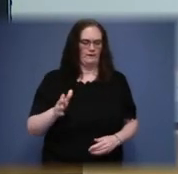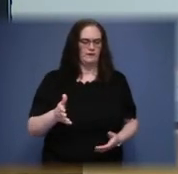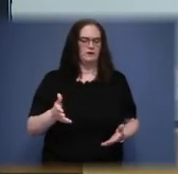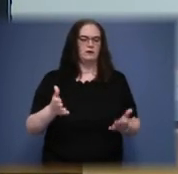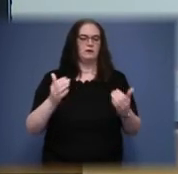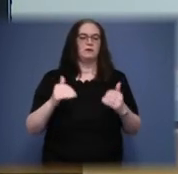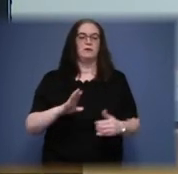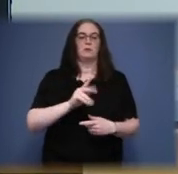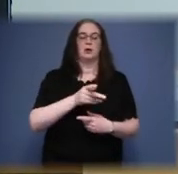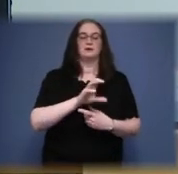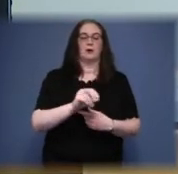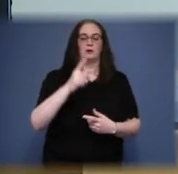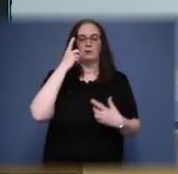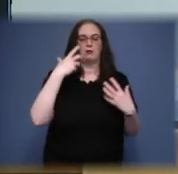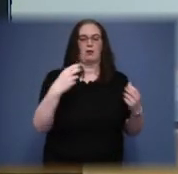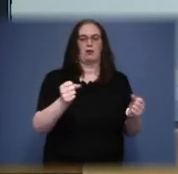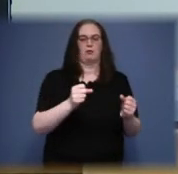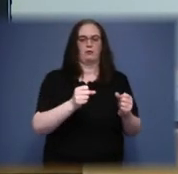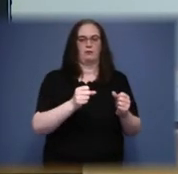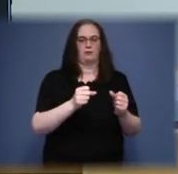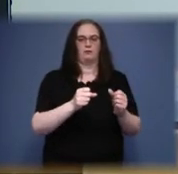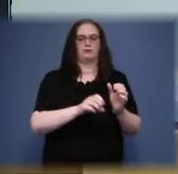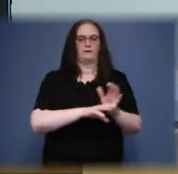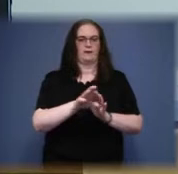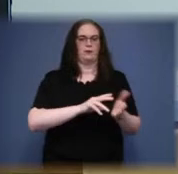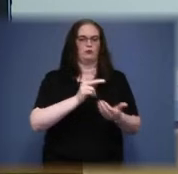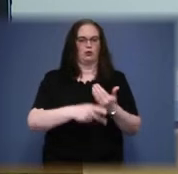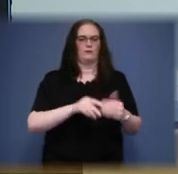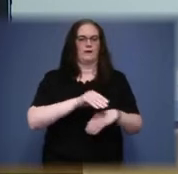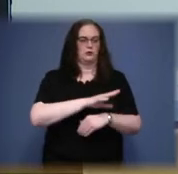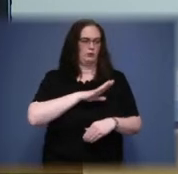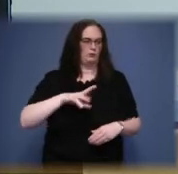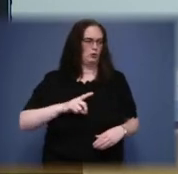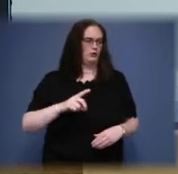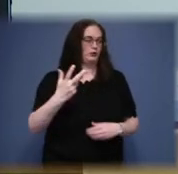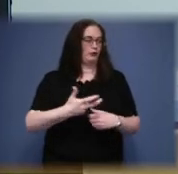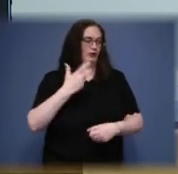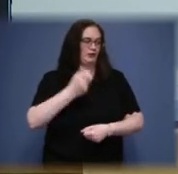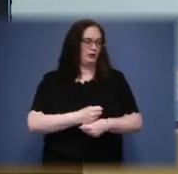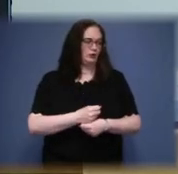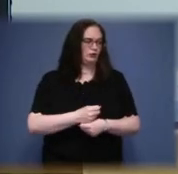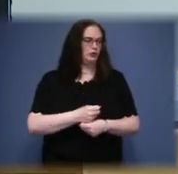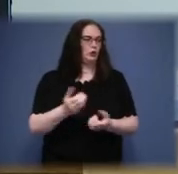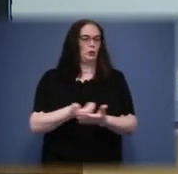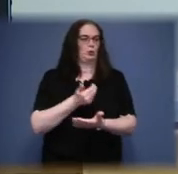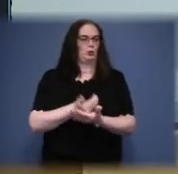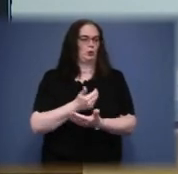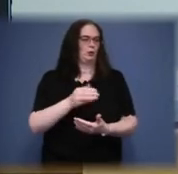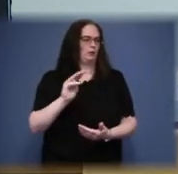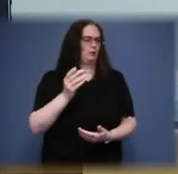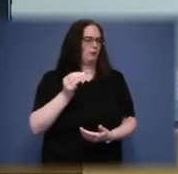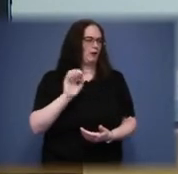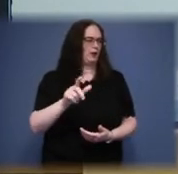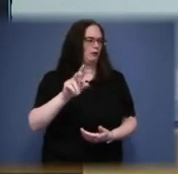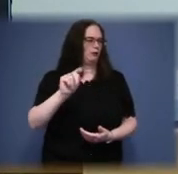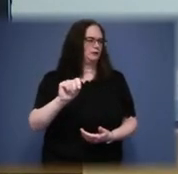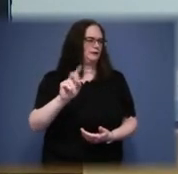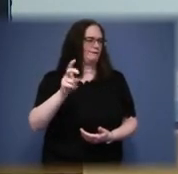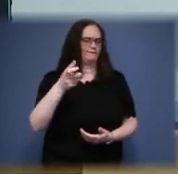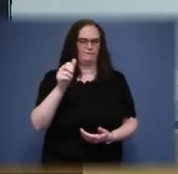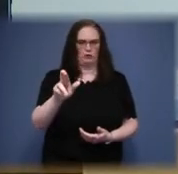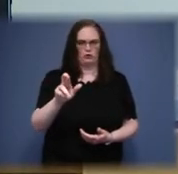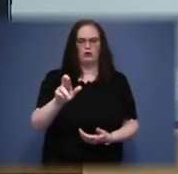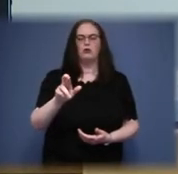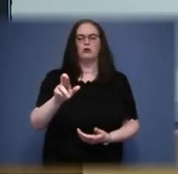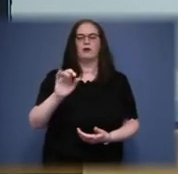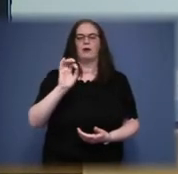2025. For the Bucks County Mental Health Development Developmental Programs Advisory Board, is a 3-year term. This is a new appointment, Mr. Michael Tavar. His term will